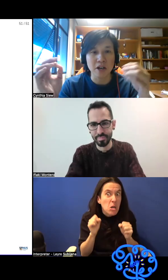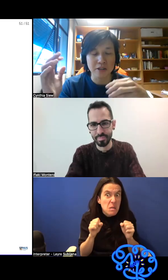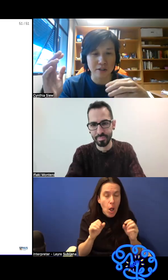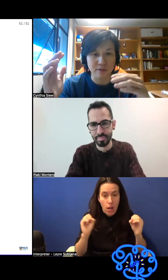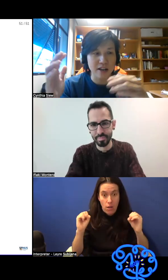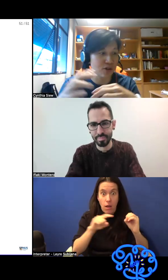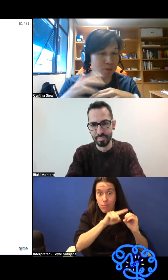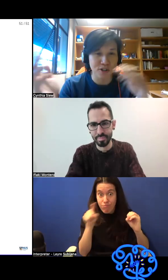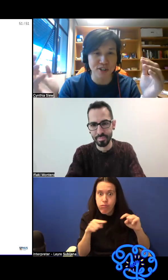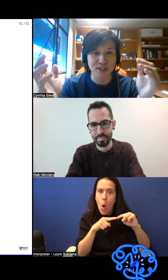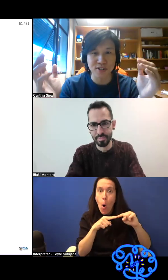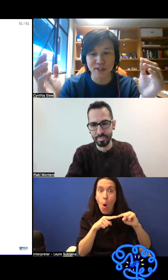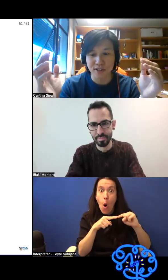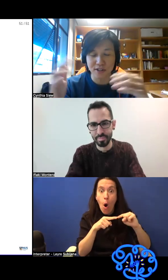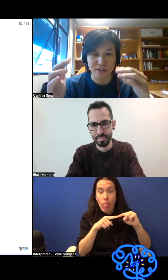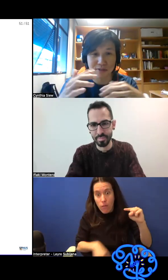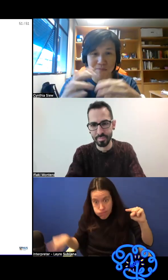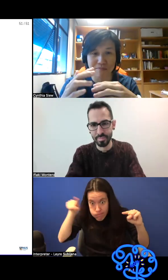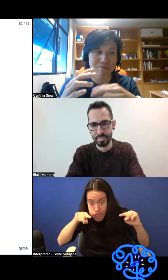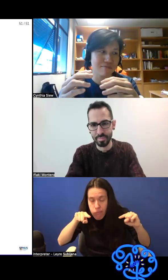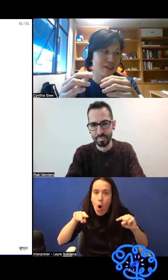can measure if that distribution is,